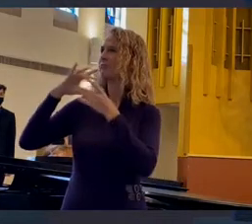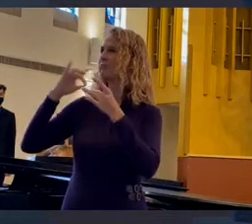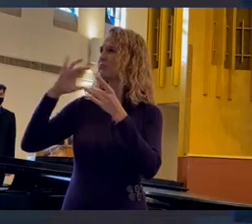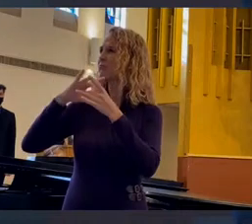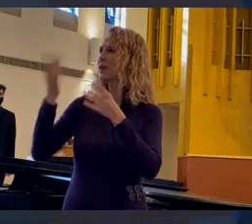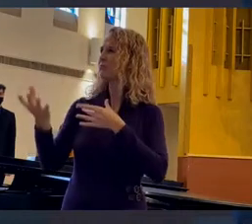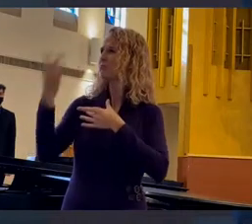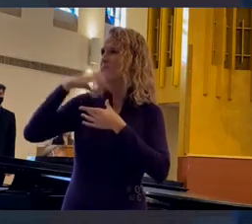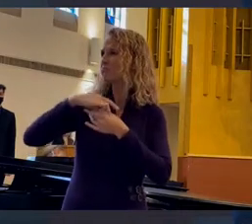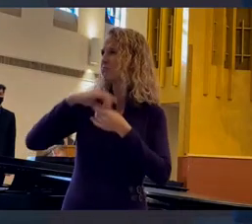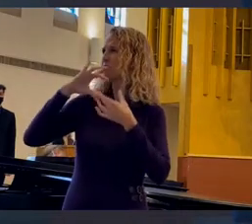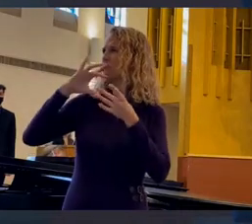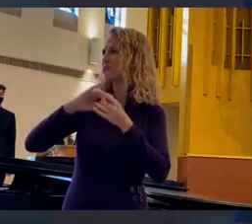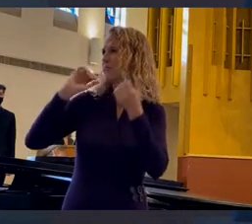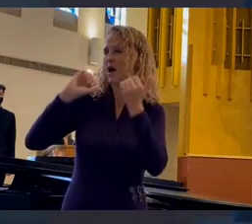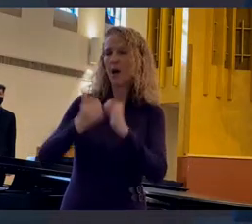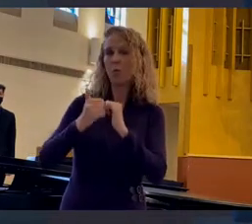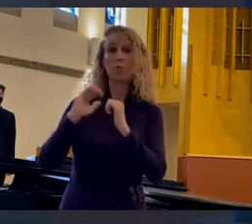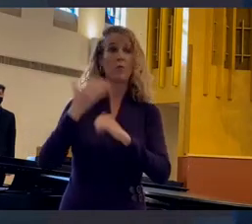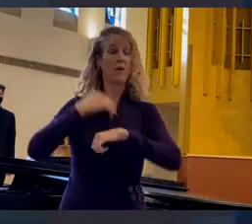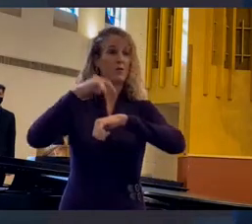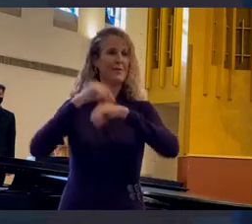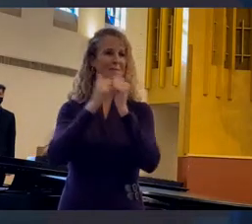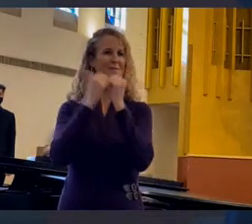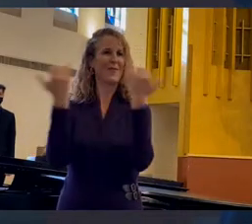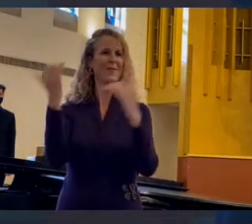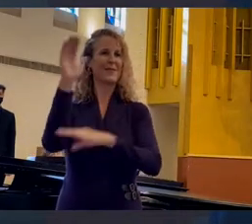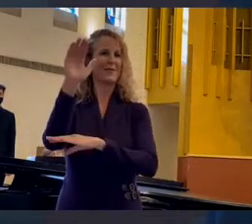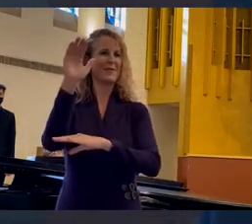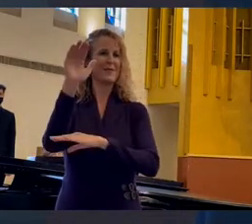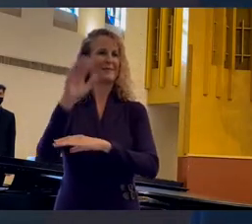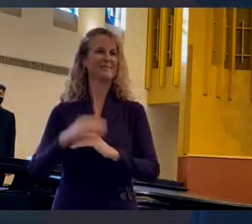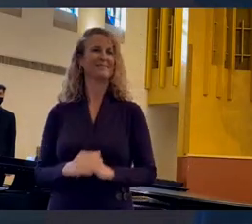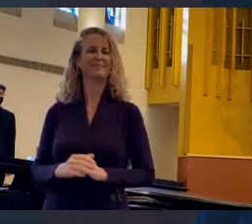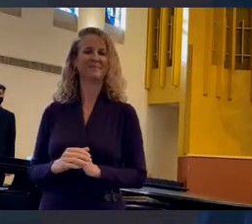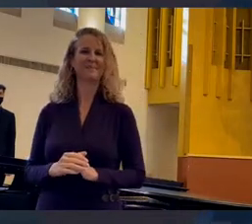you feel comfortable in our time together this afternoon.